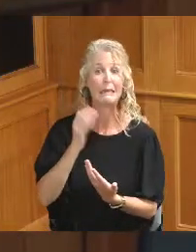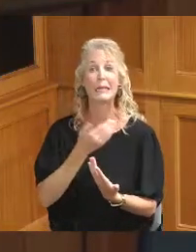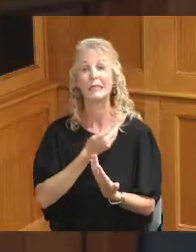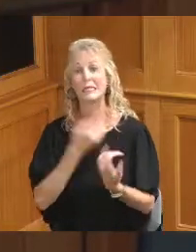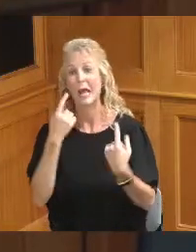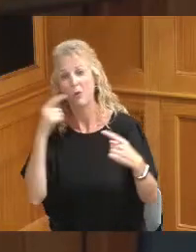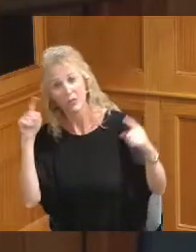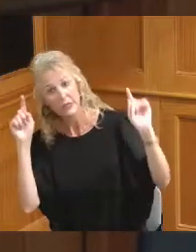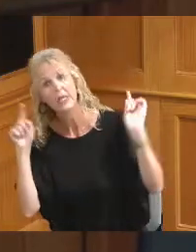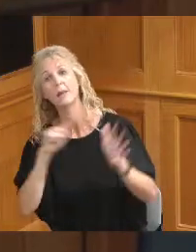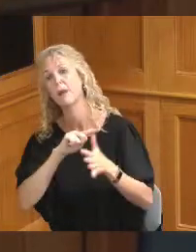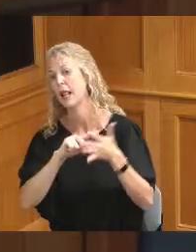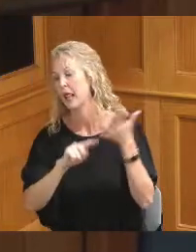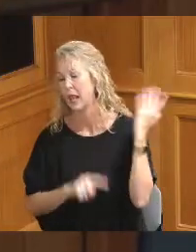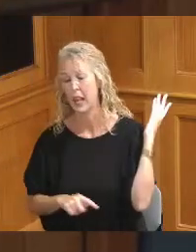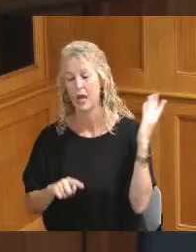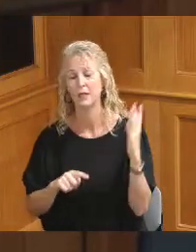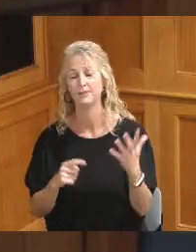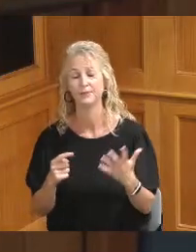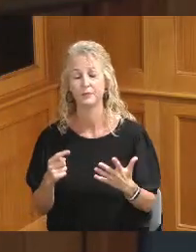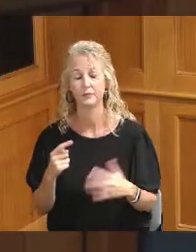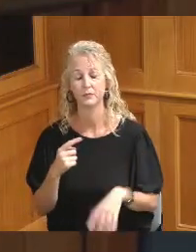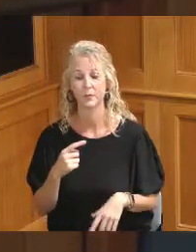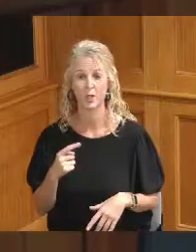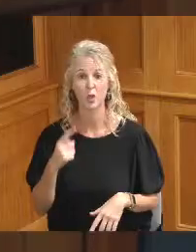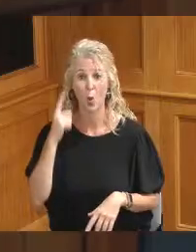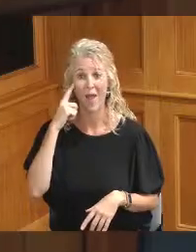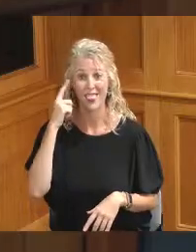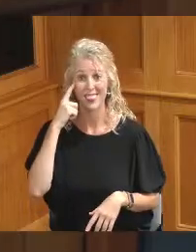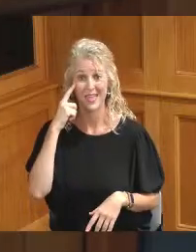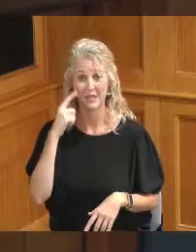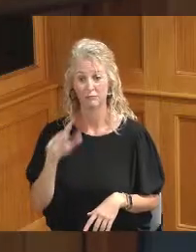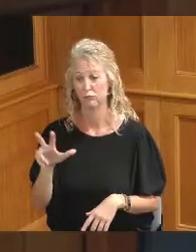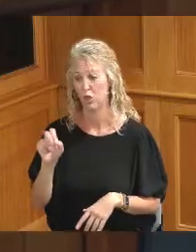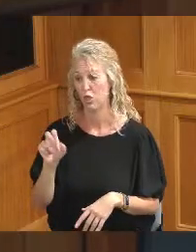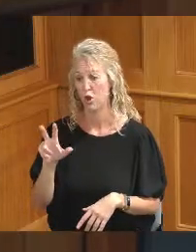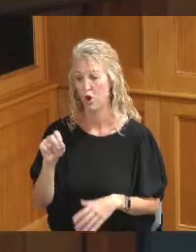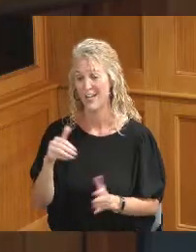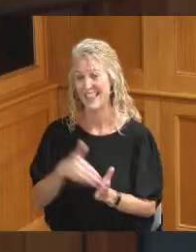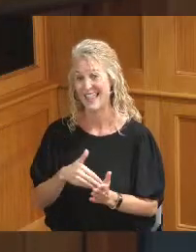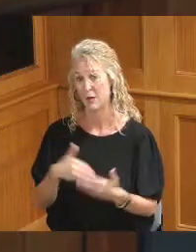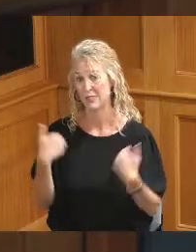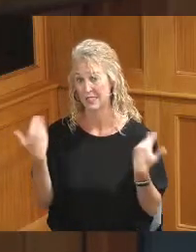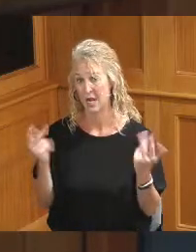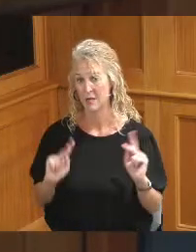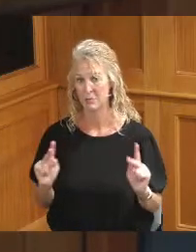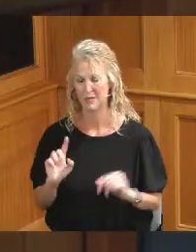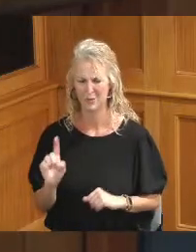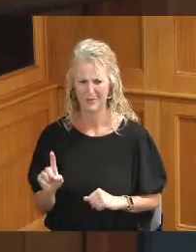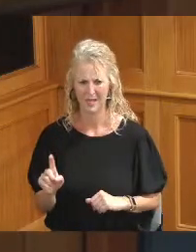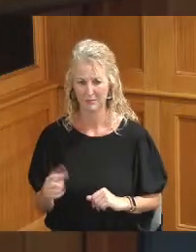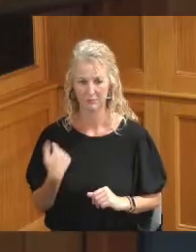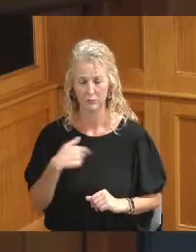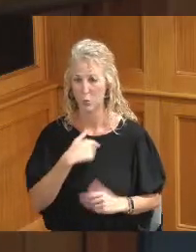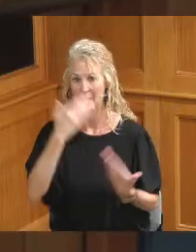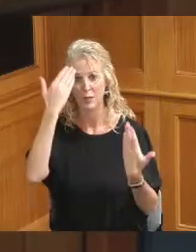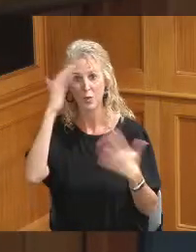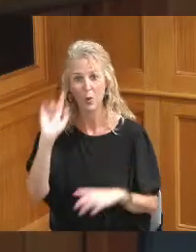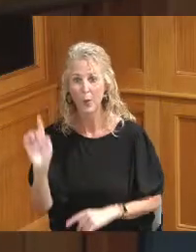that down. So I think we were able to help like 30,000 youth But before, we didn't